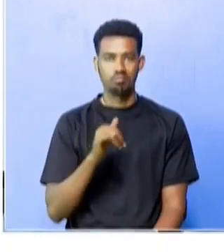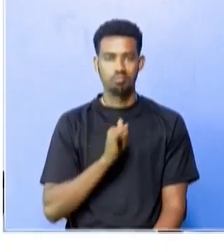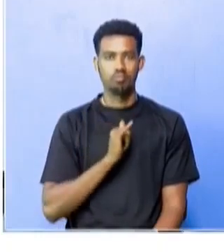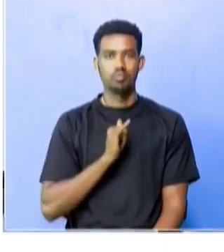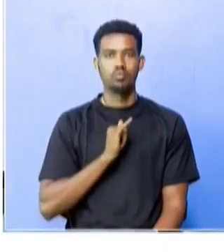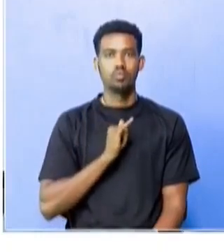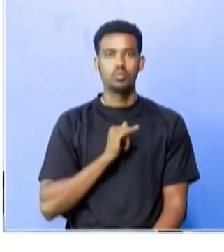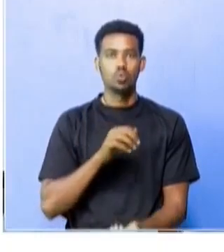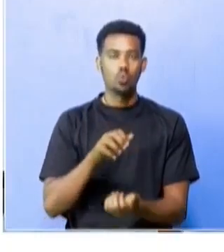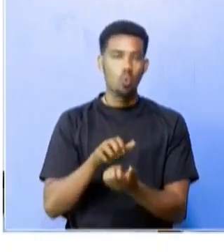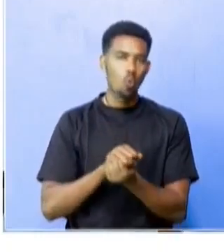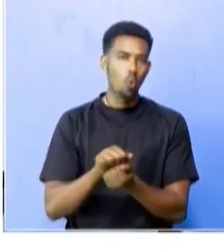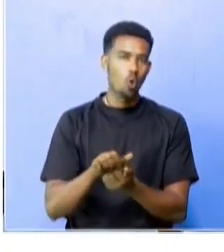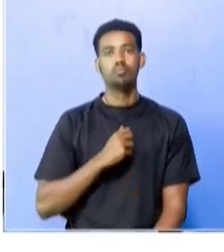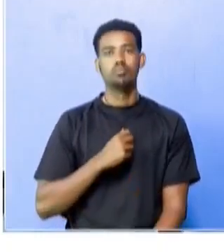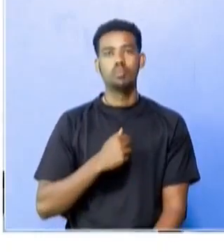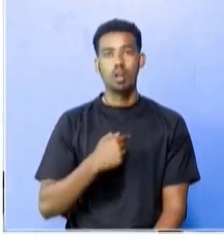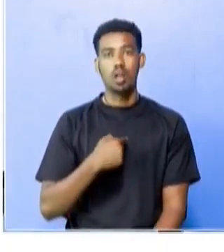washing